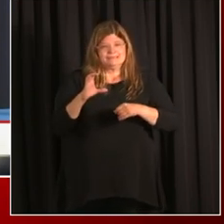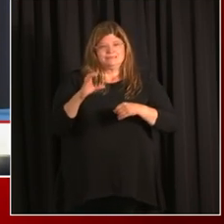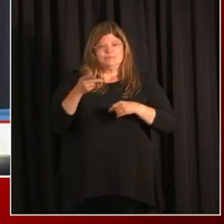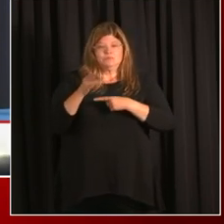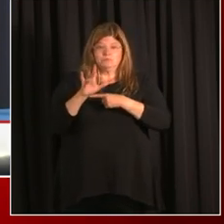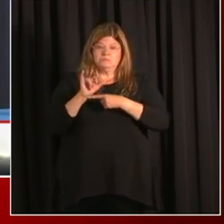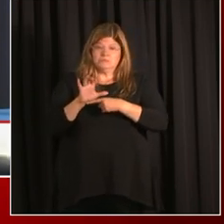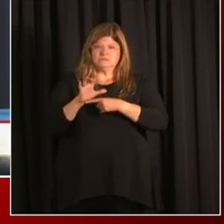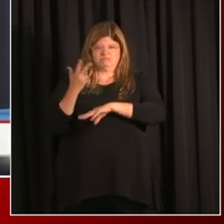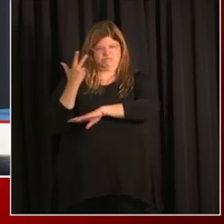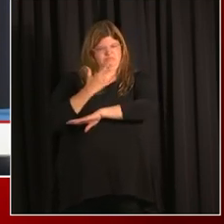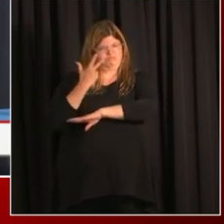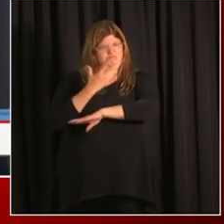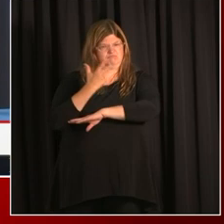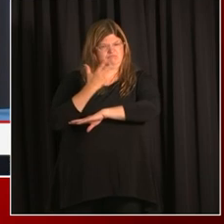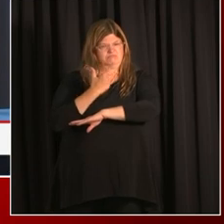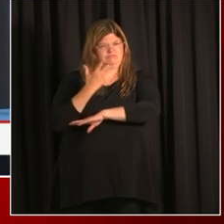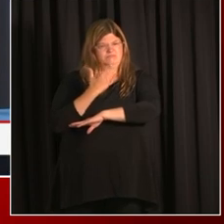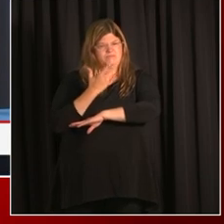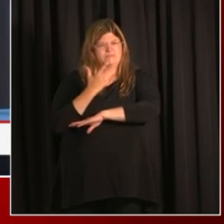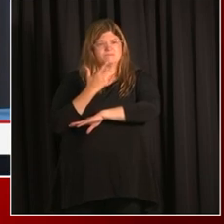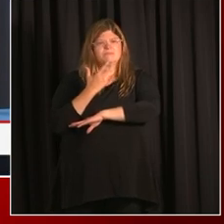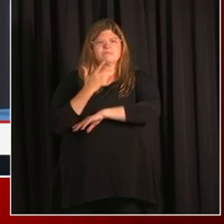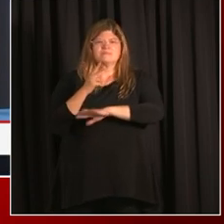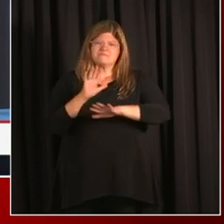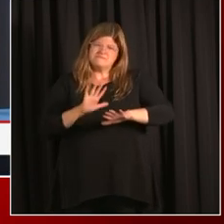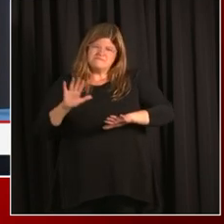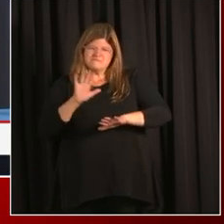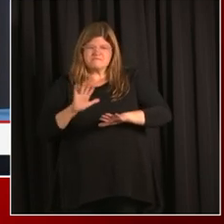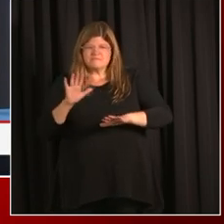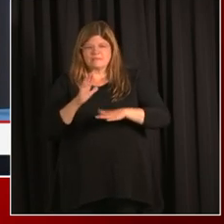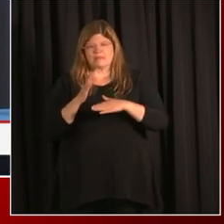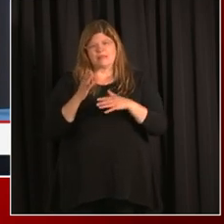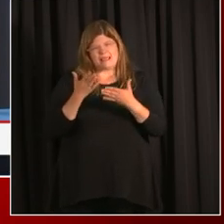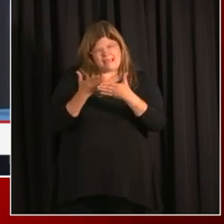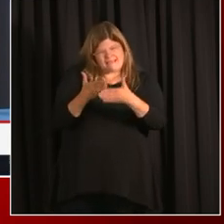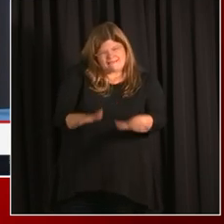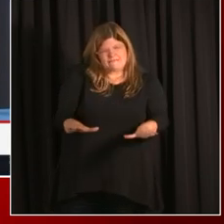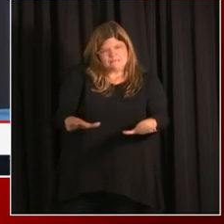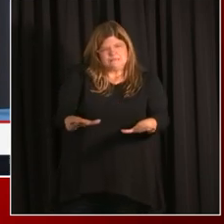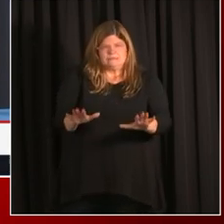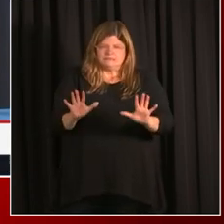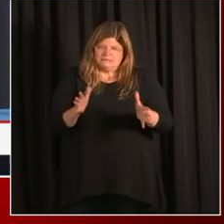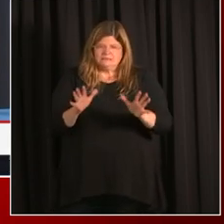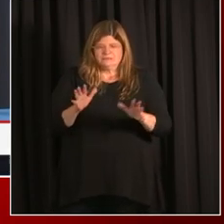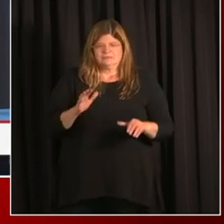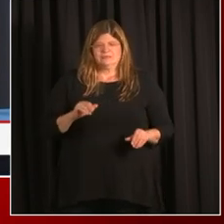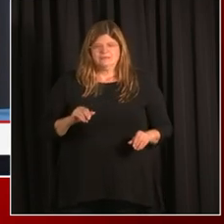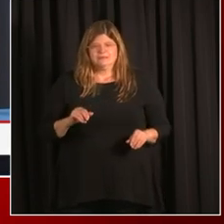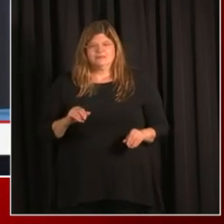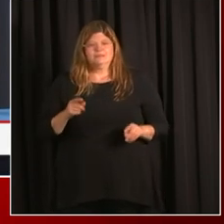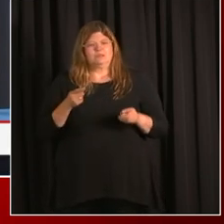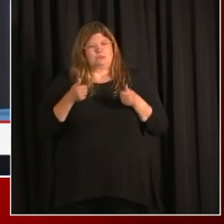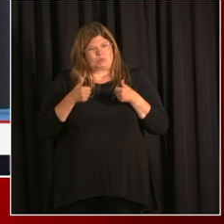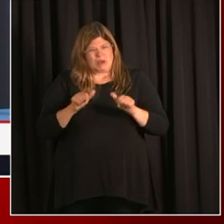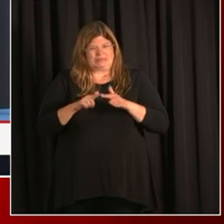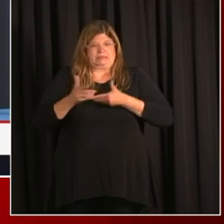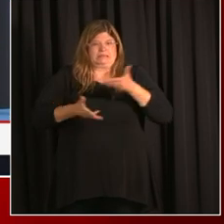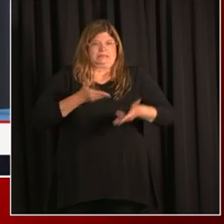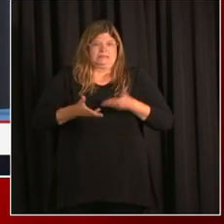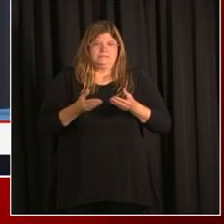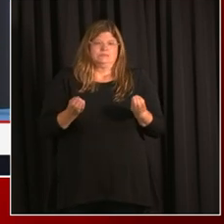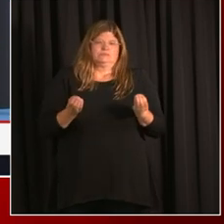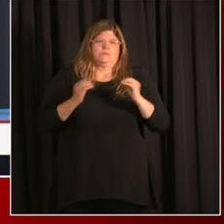was about 3 days. And so we've taken a lot of steps, including bringing on additional lab